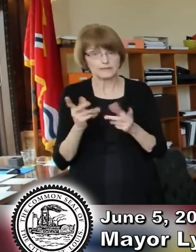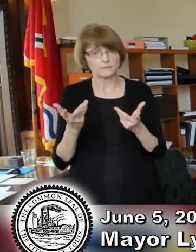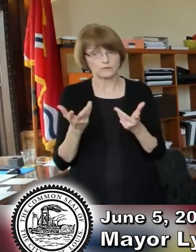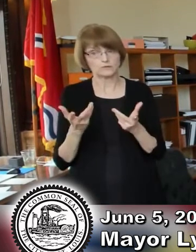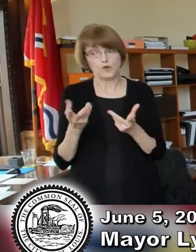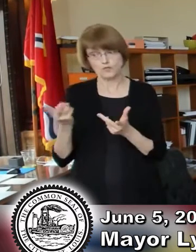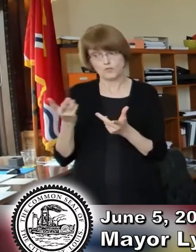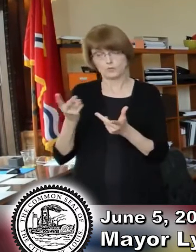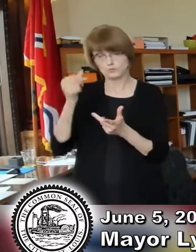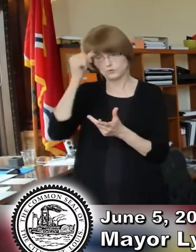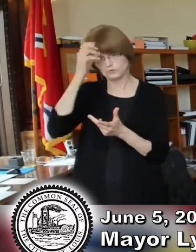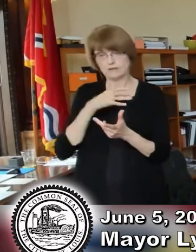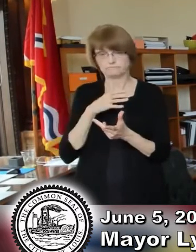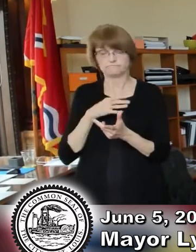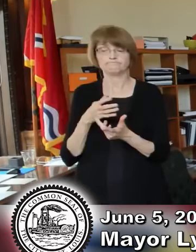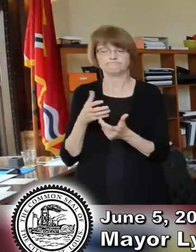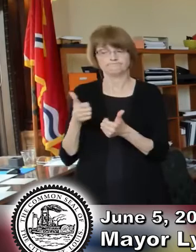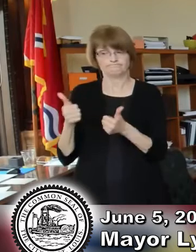2 gentlemen.